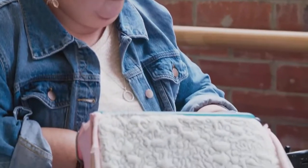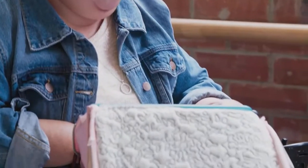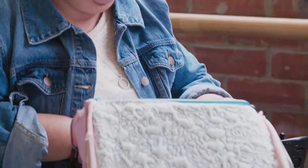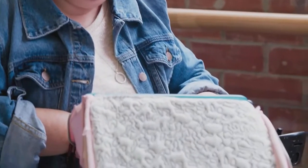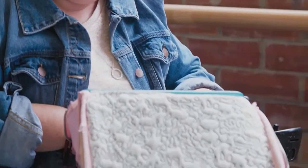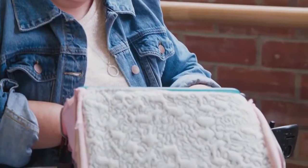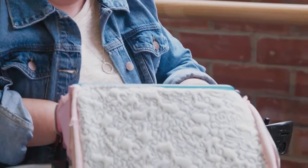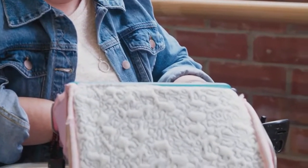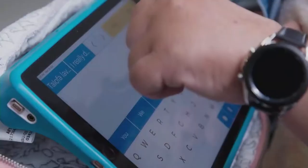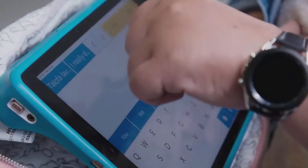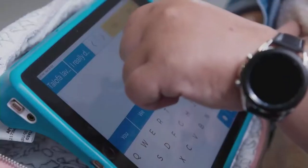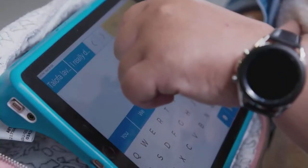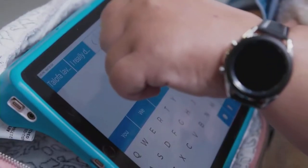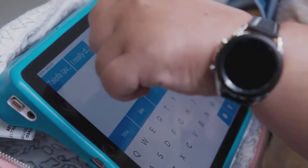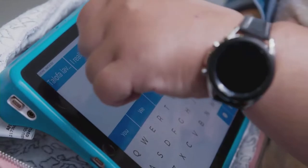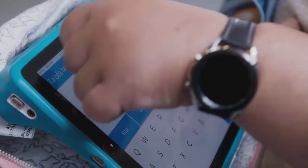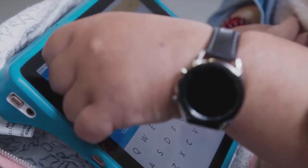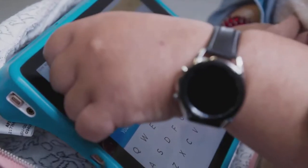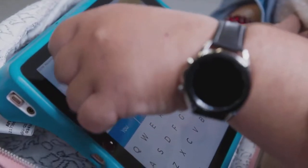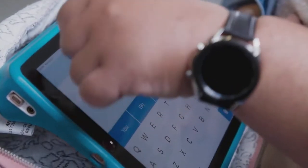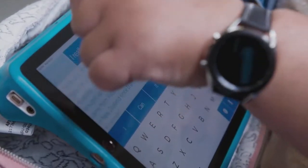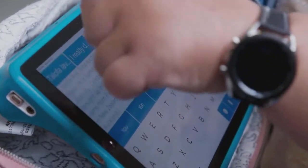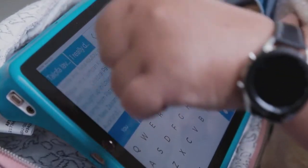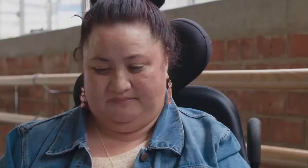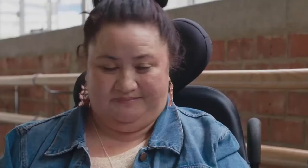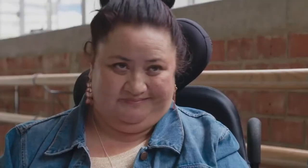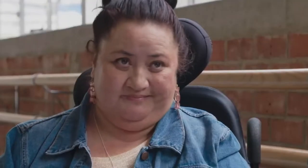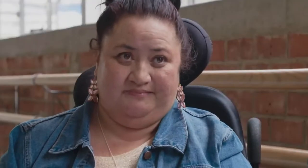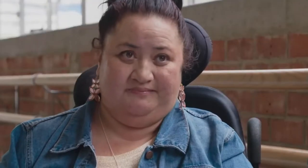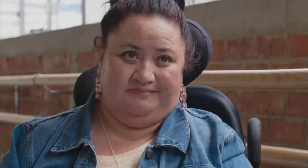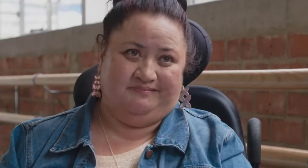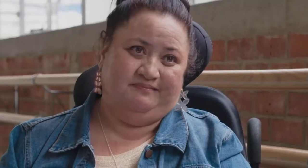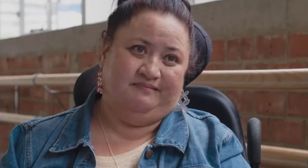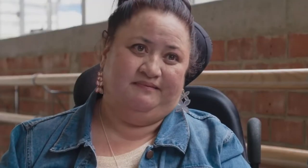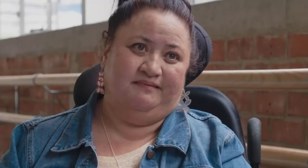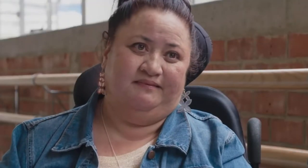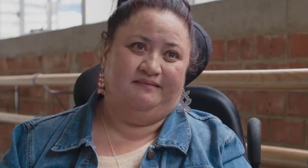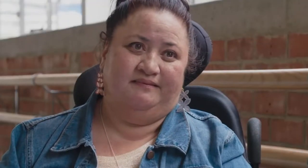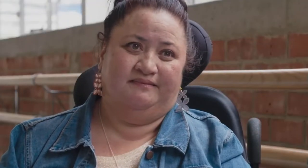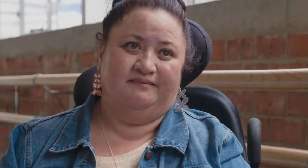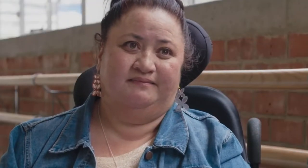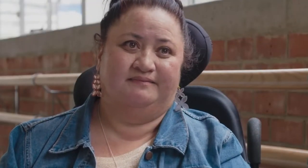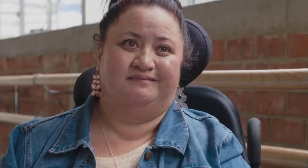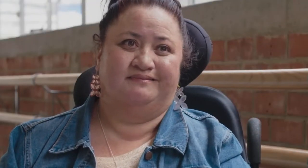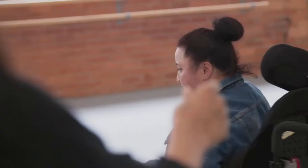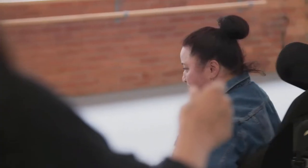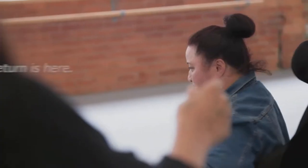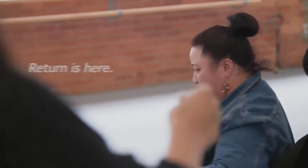communicate through a touch link but mostly my eyes